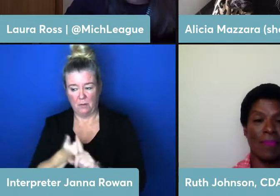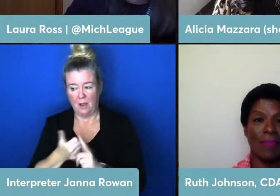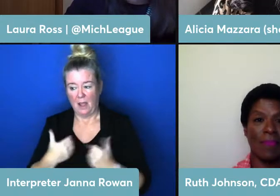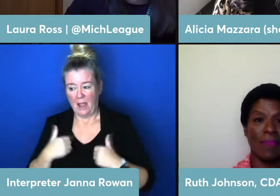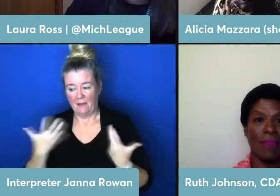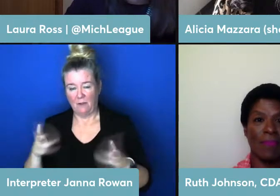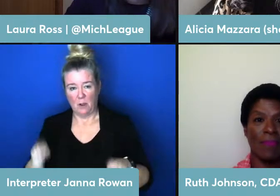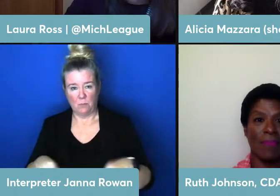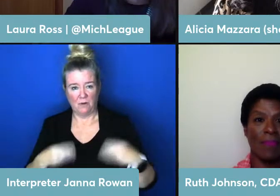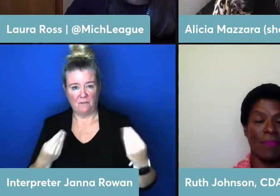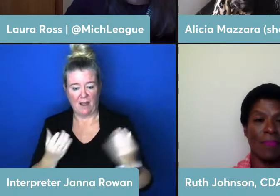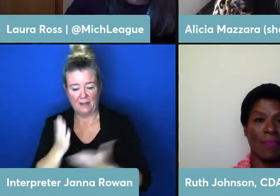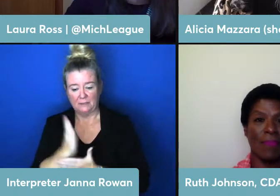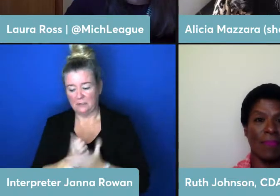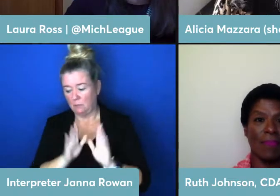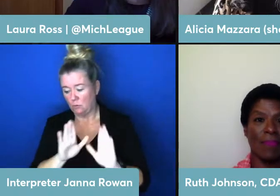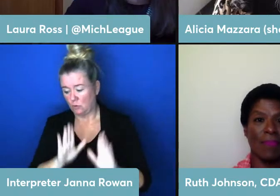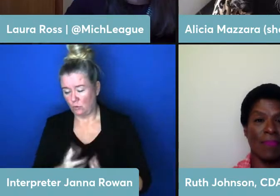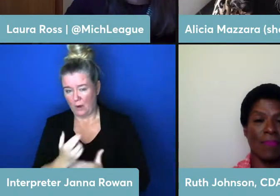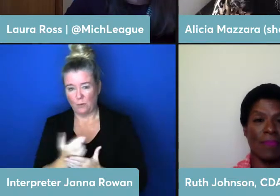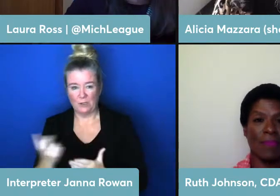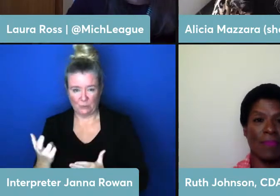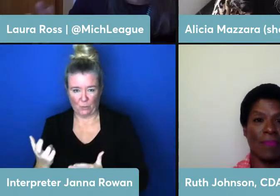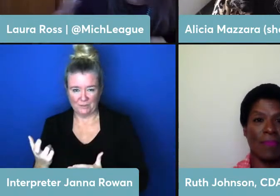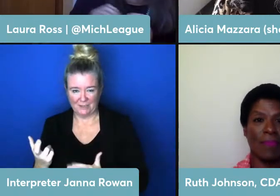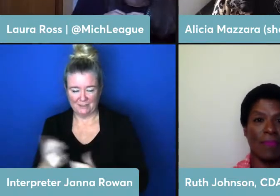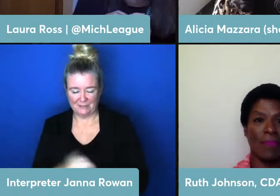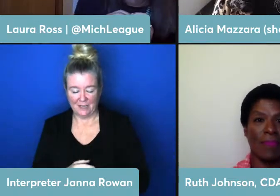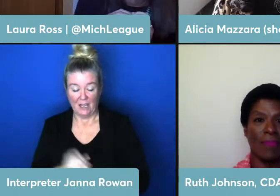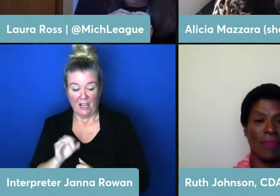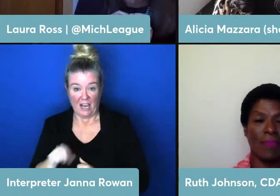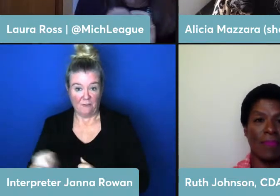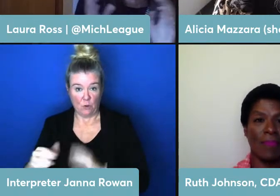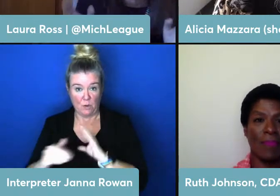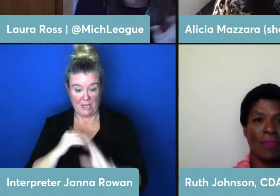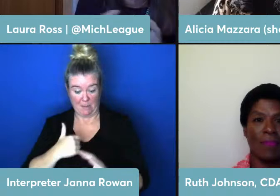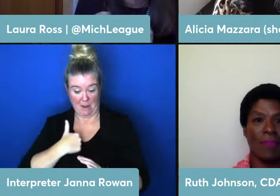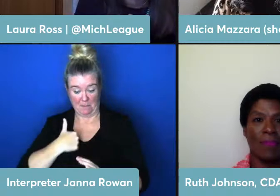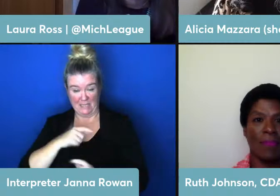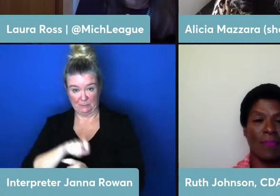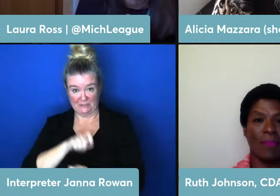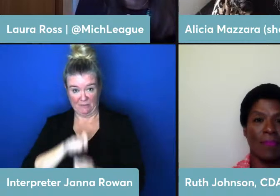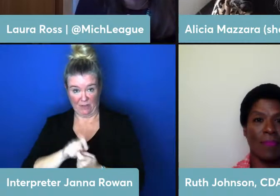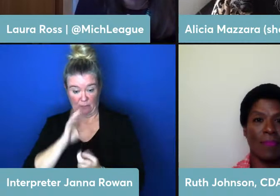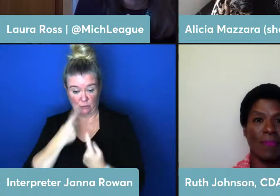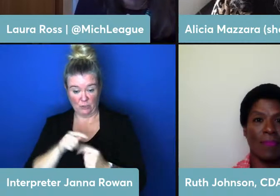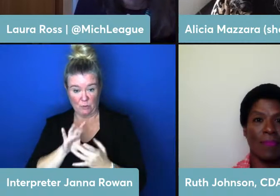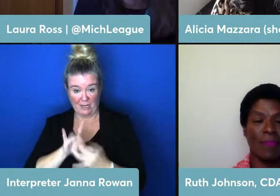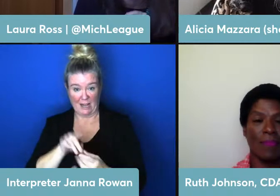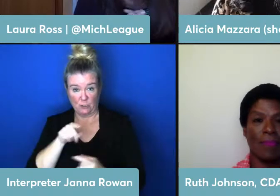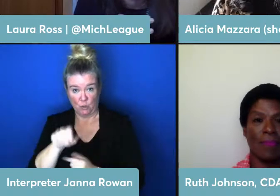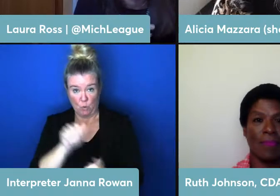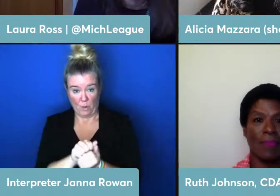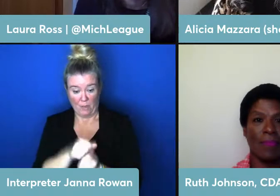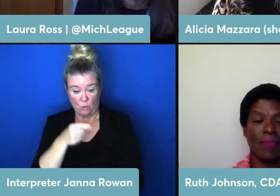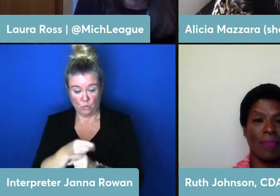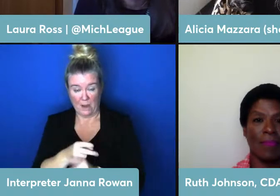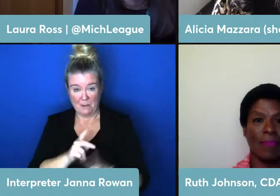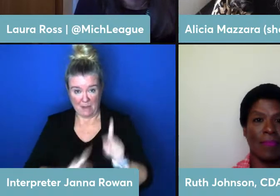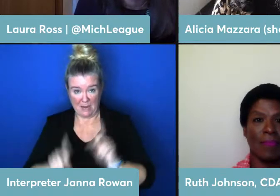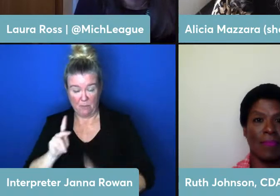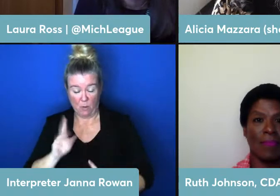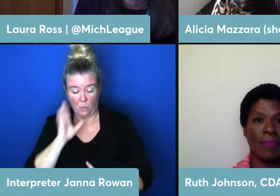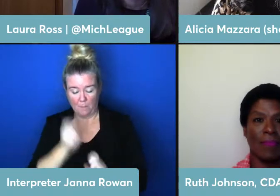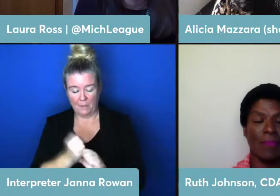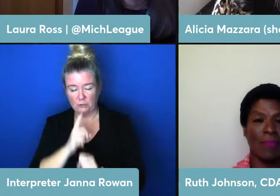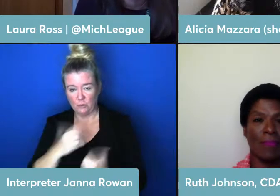provided some great resources. If you emailed me specifically, I'll try to connect you with the right people, and we will